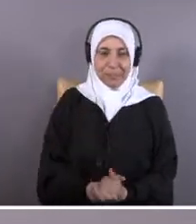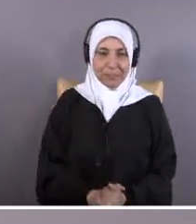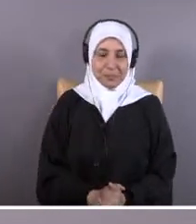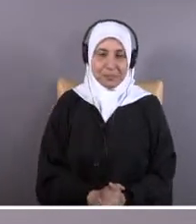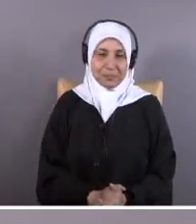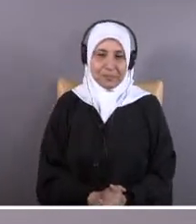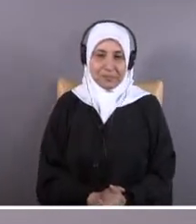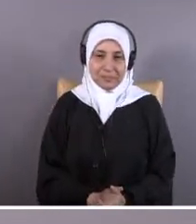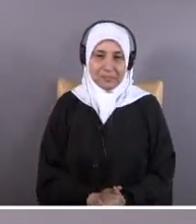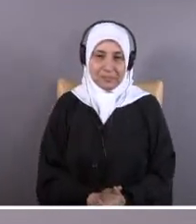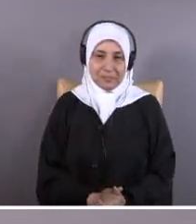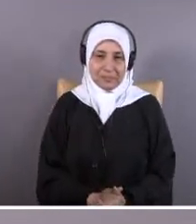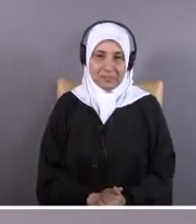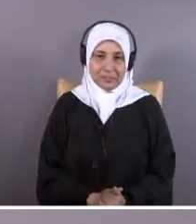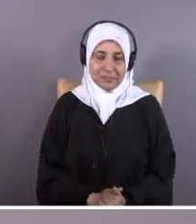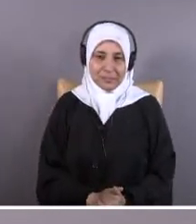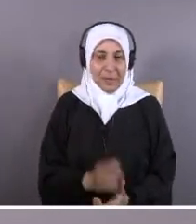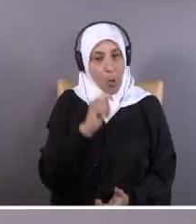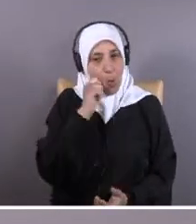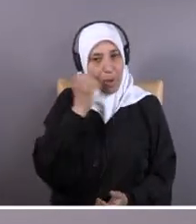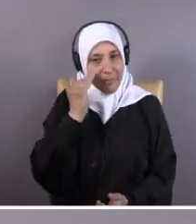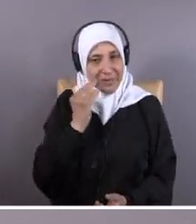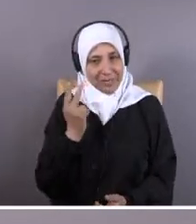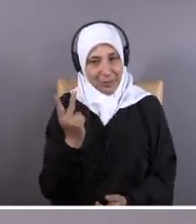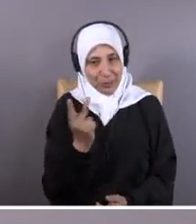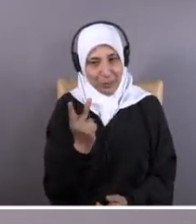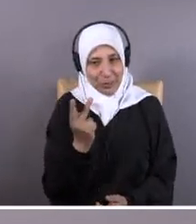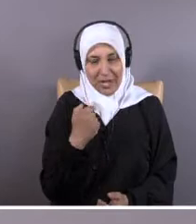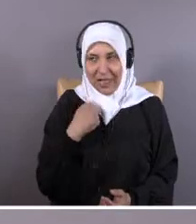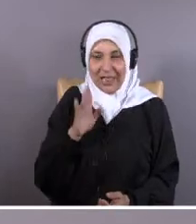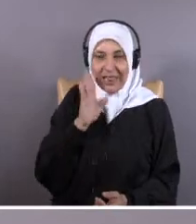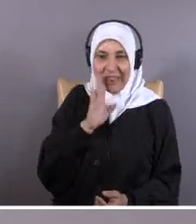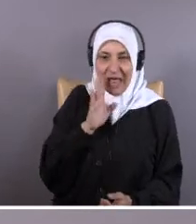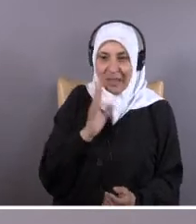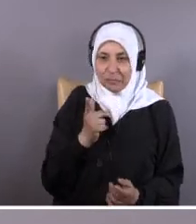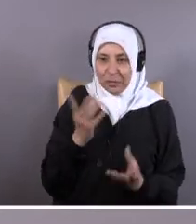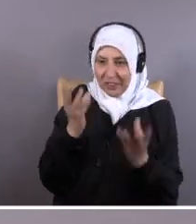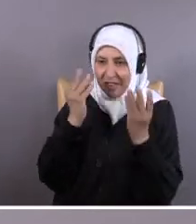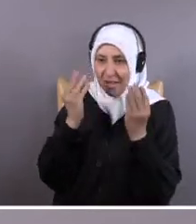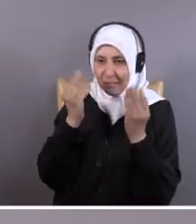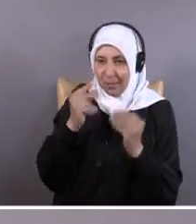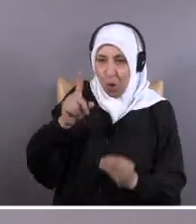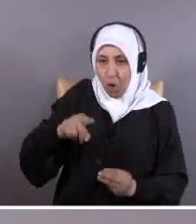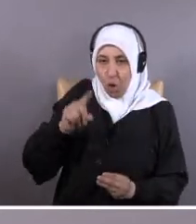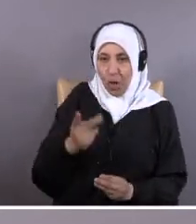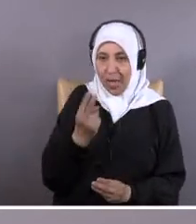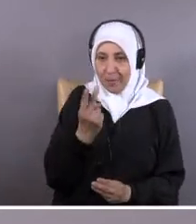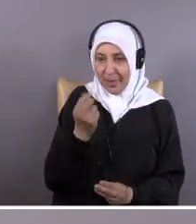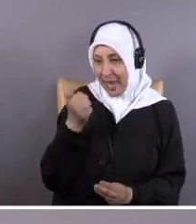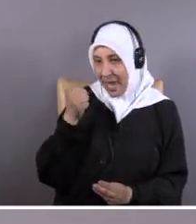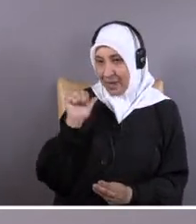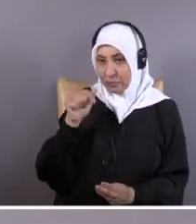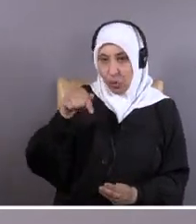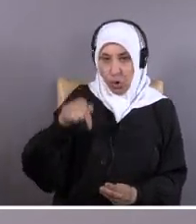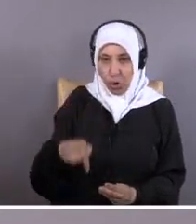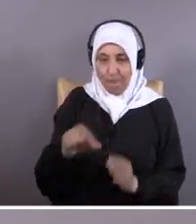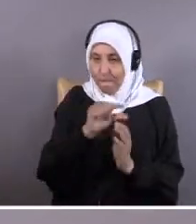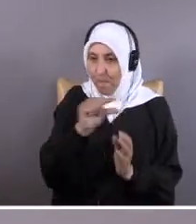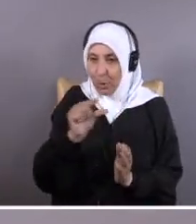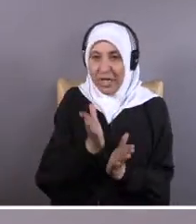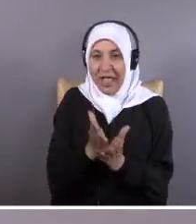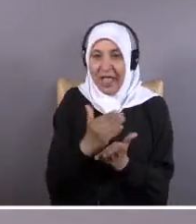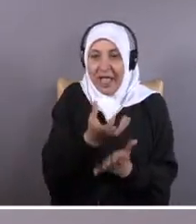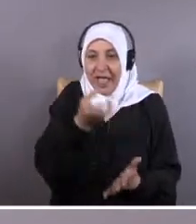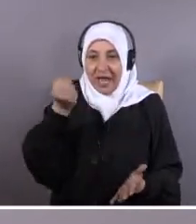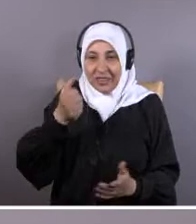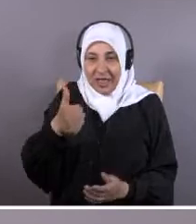Excellencies, ladies and gentlemen, as we've learned over the past 2 days here at the EarthNA Summit, the impact of